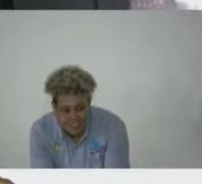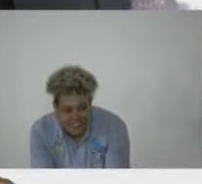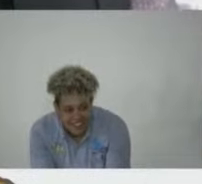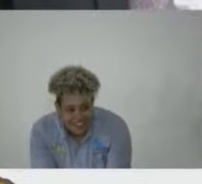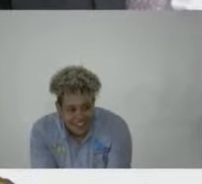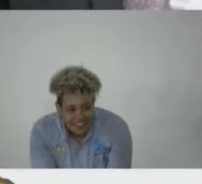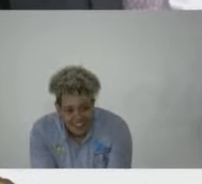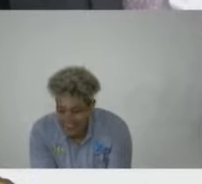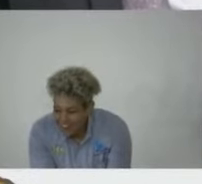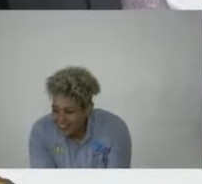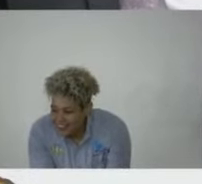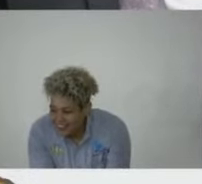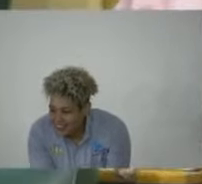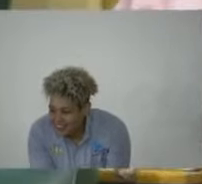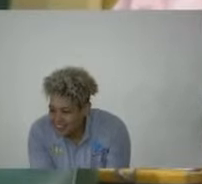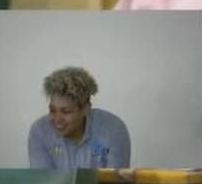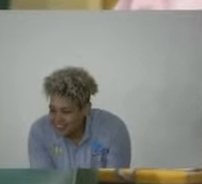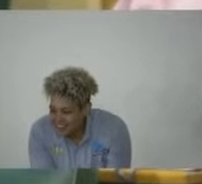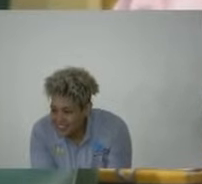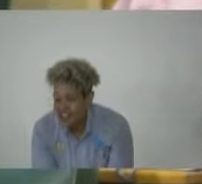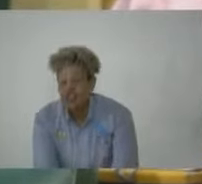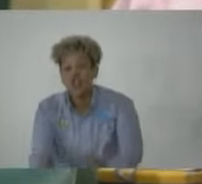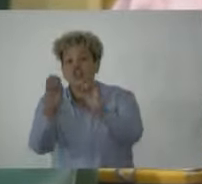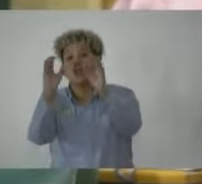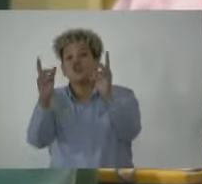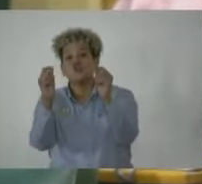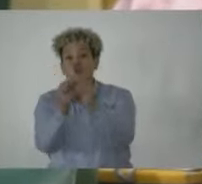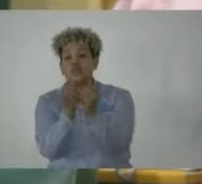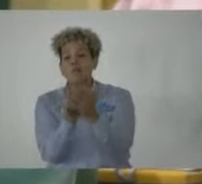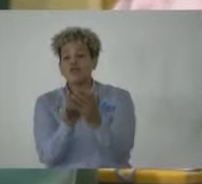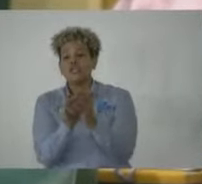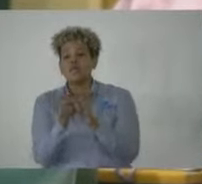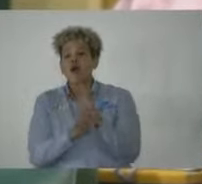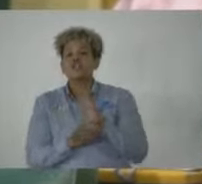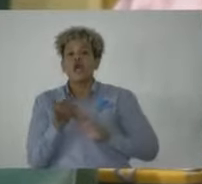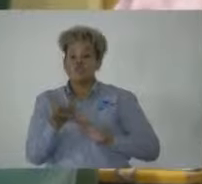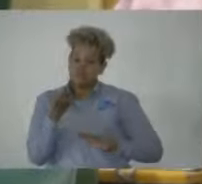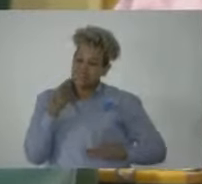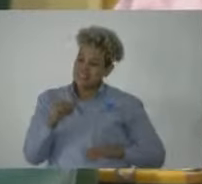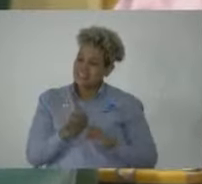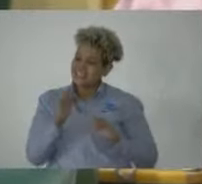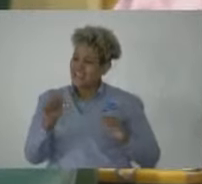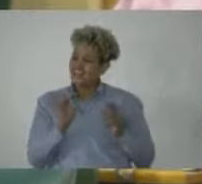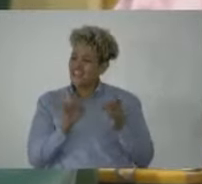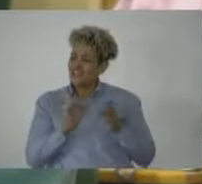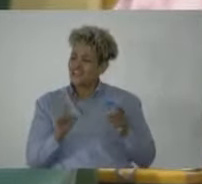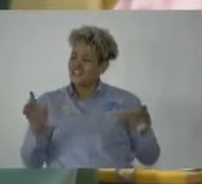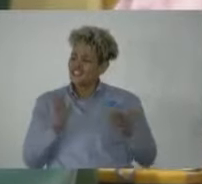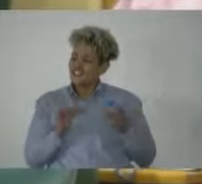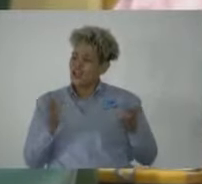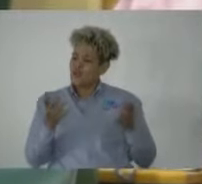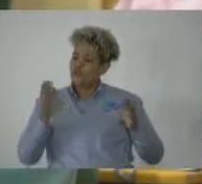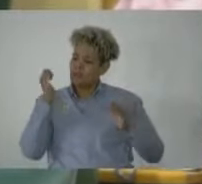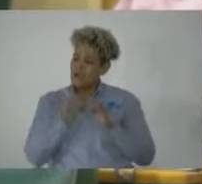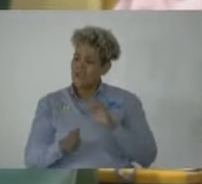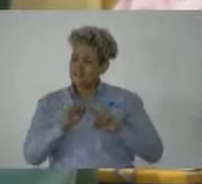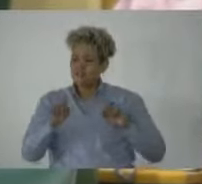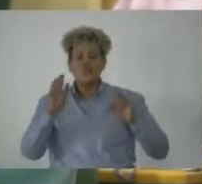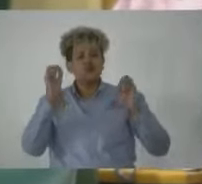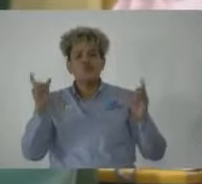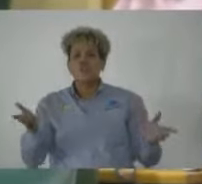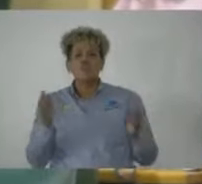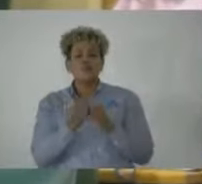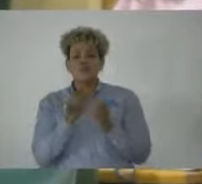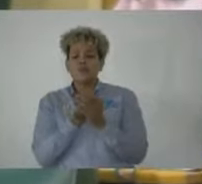and nothing to do with monetary policy operations. Okay? So you can talk about that. Talk about what you passed. But you didn't do anything